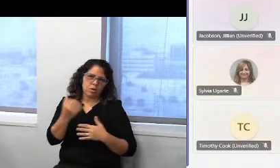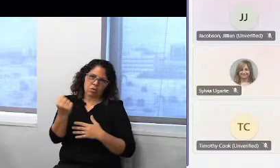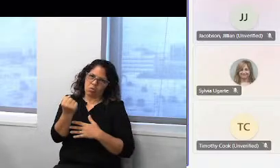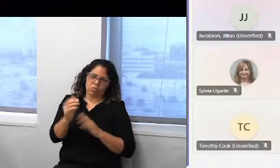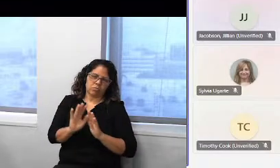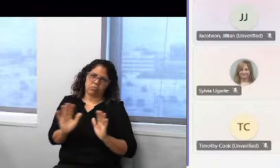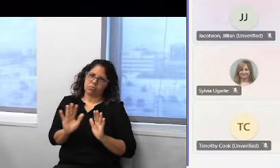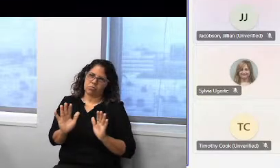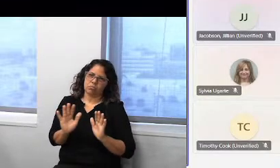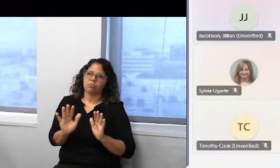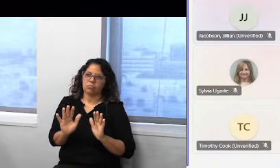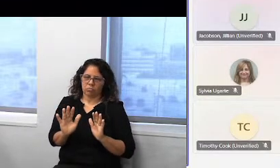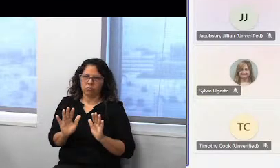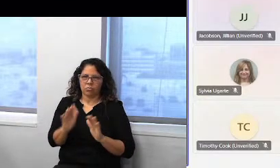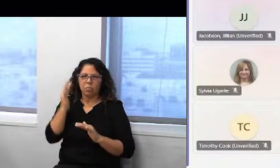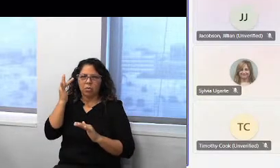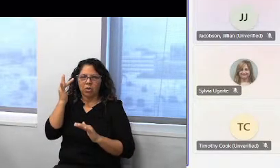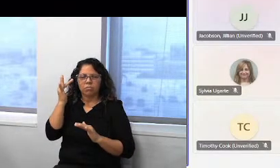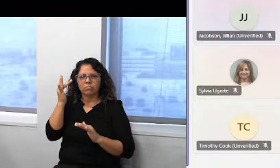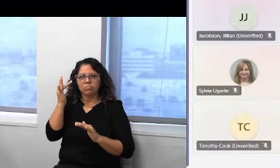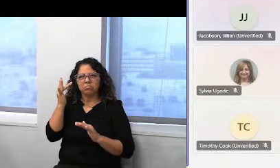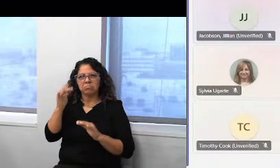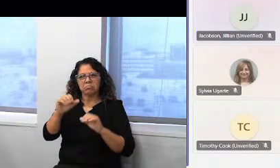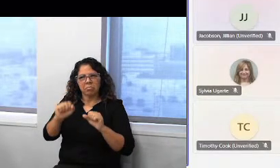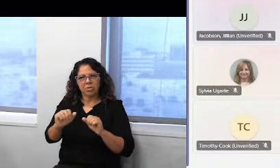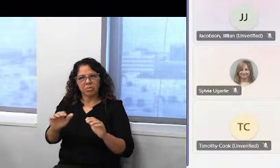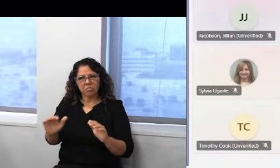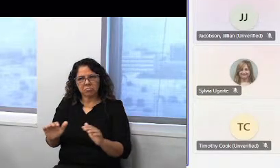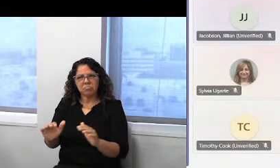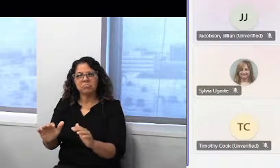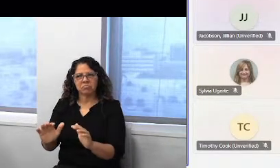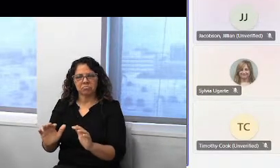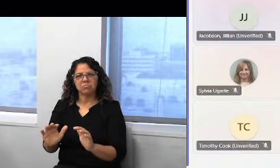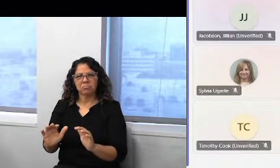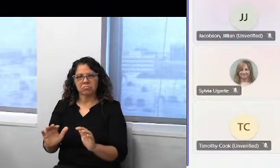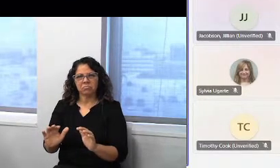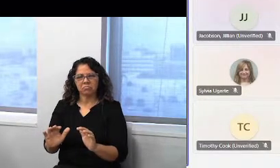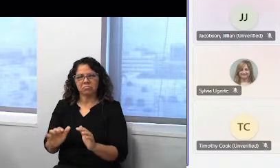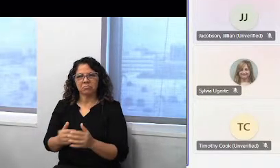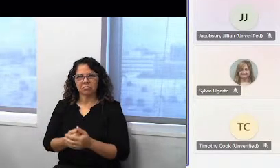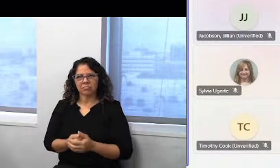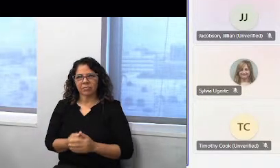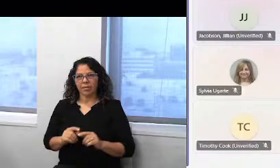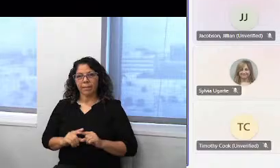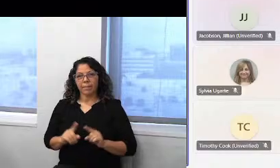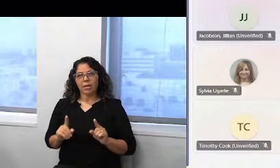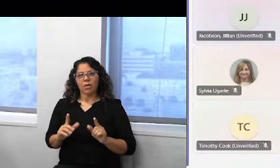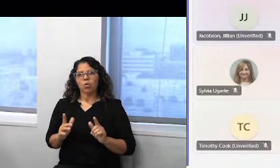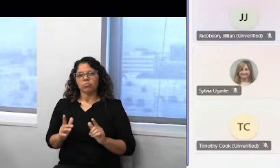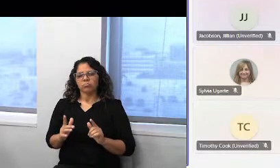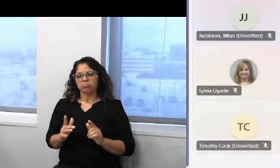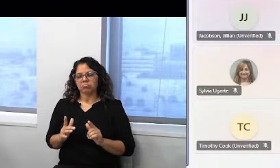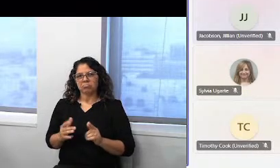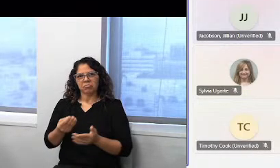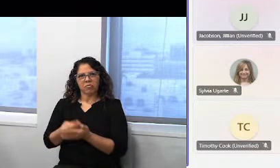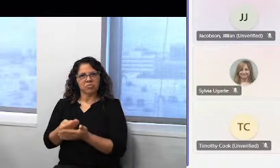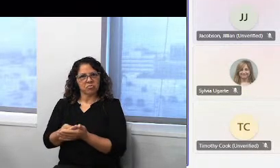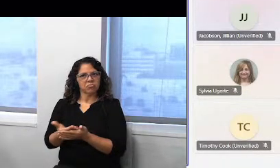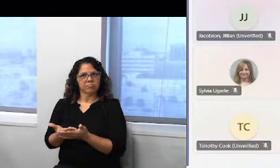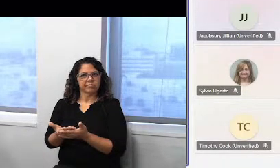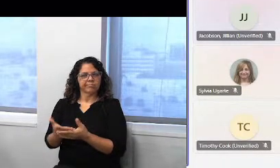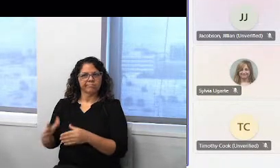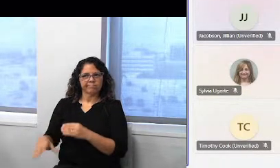is present. The additional funds to be able to cover the construction and the obligation when it occurs, then we'll move it through